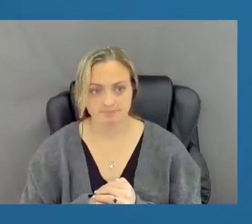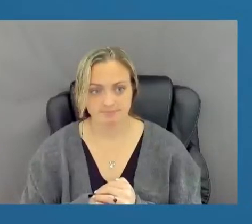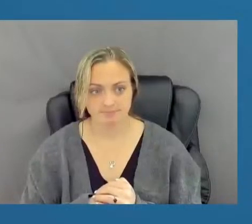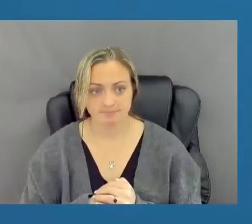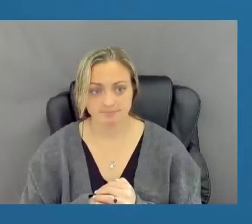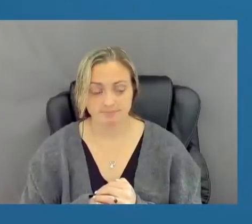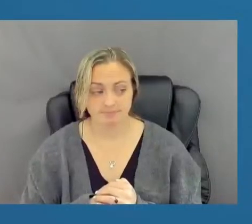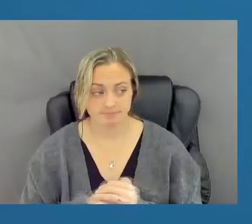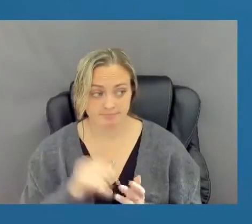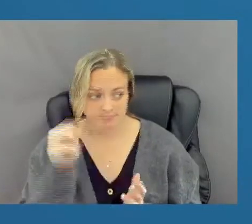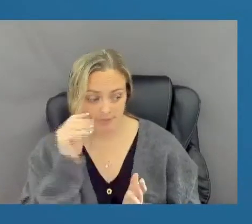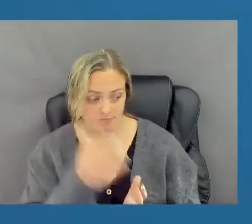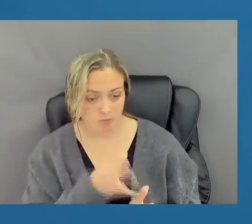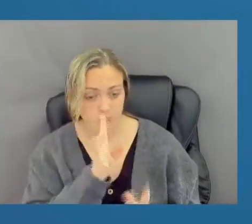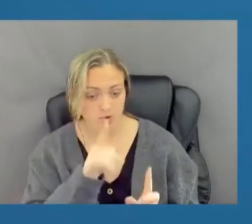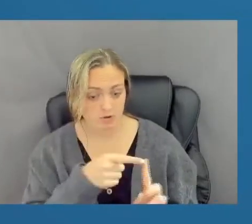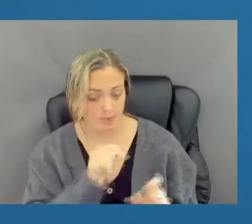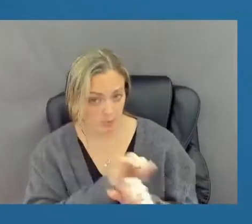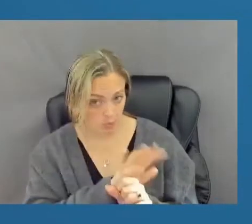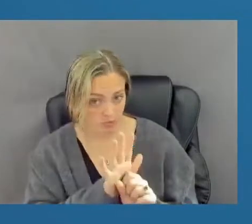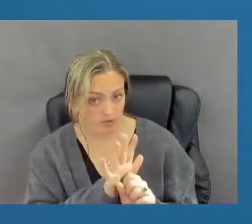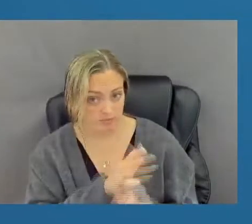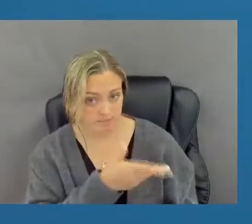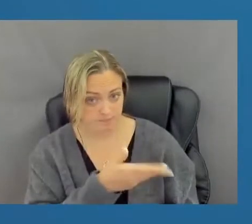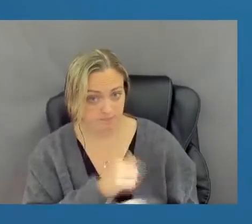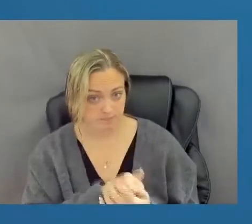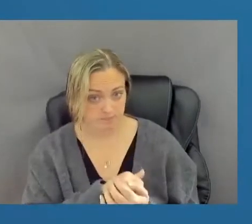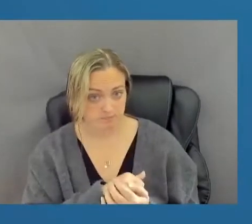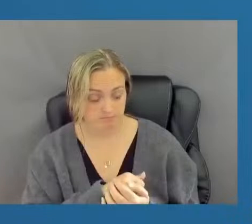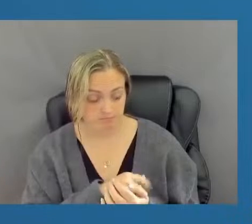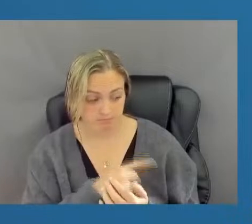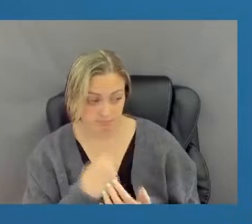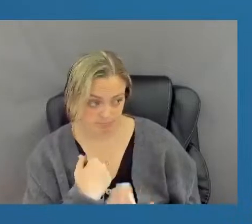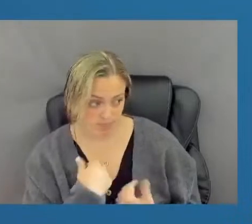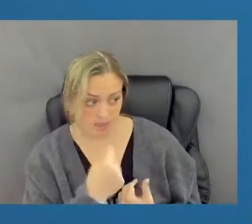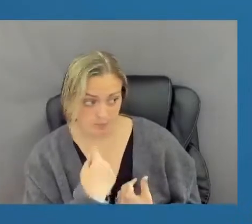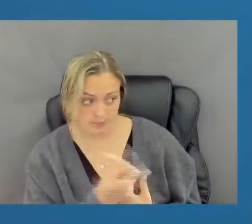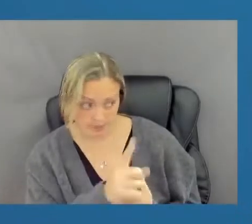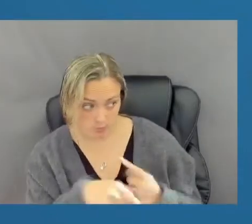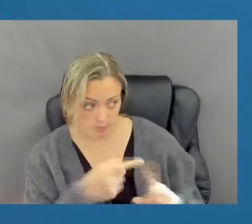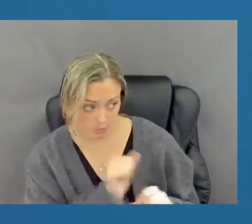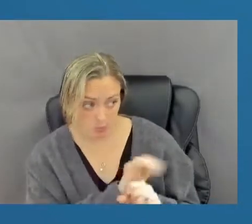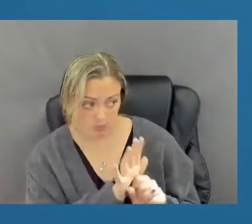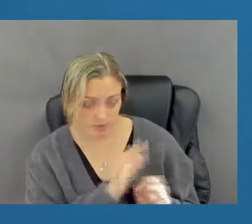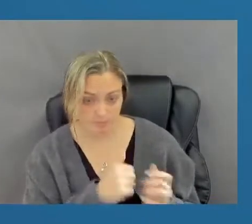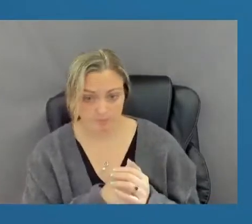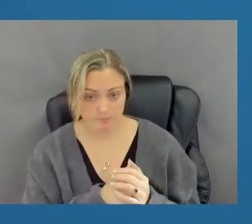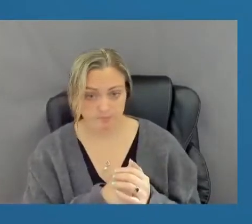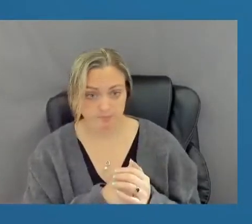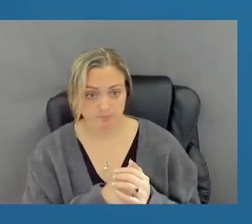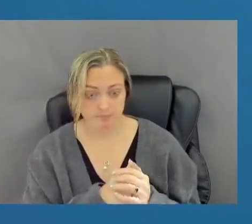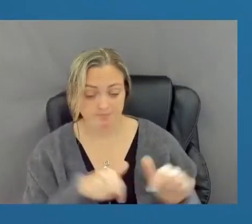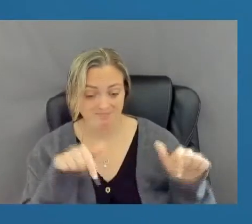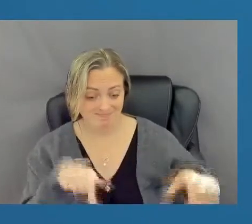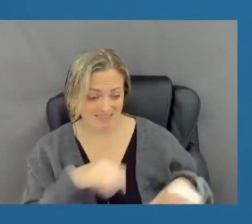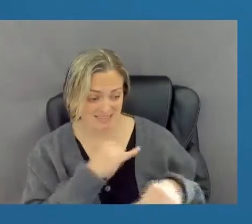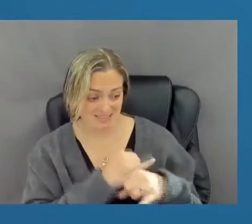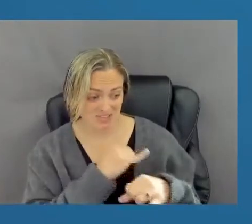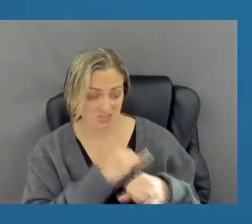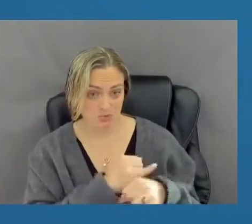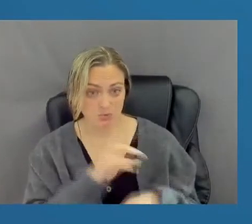Governor, you spoke about COVID. I'll tell you about COVID. At this institution, Dr.